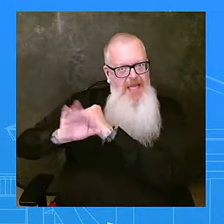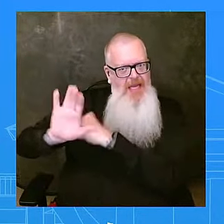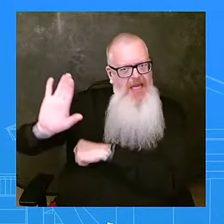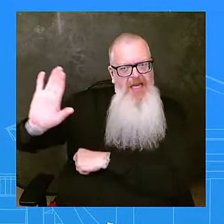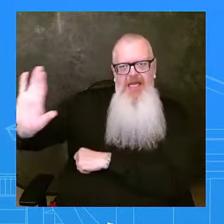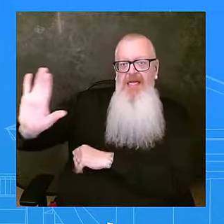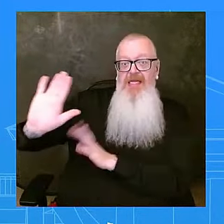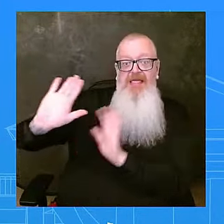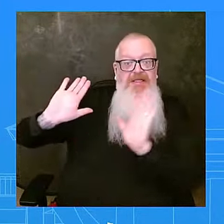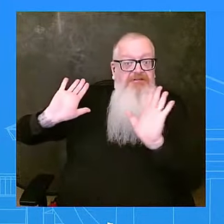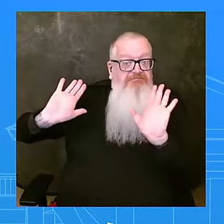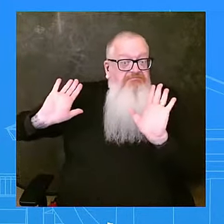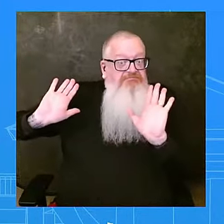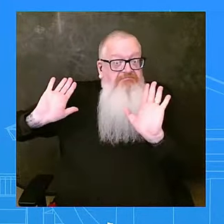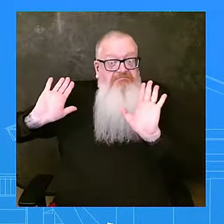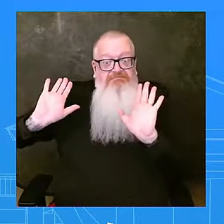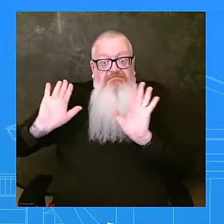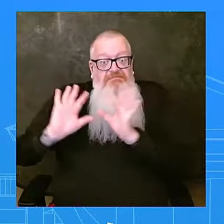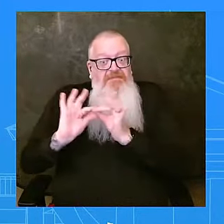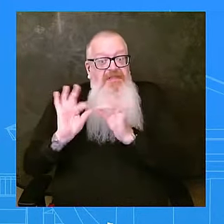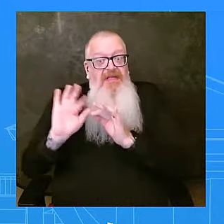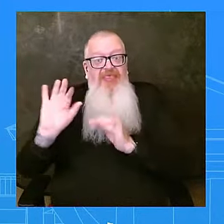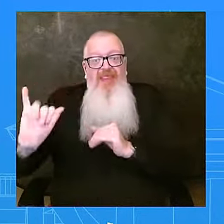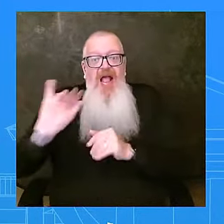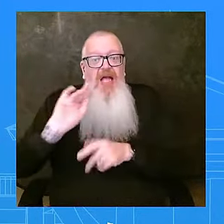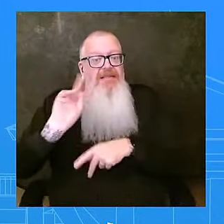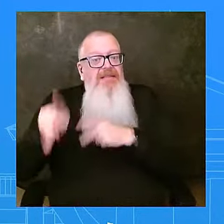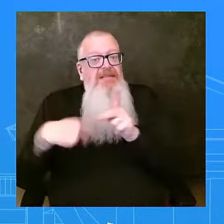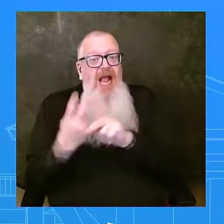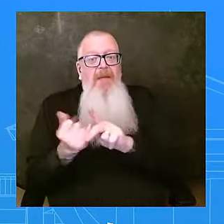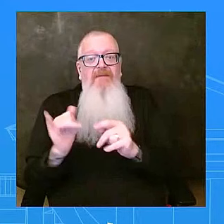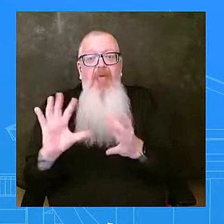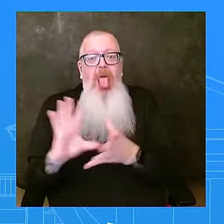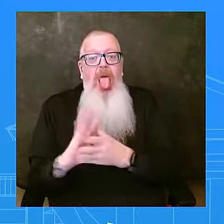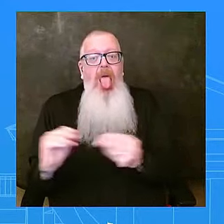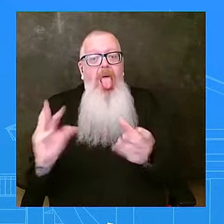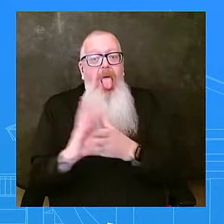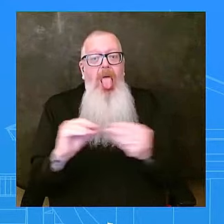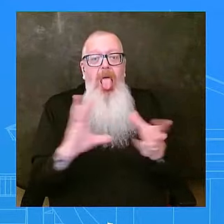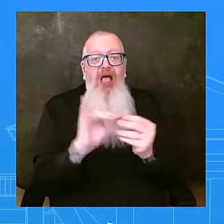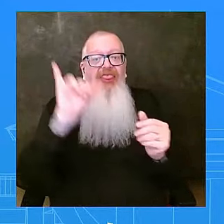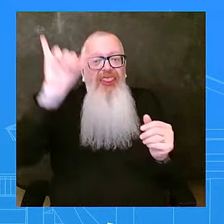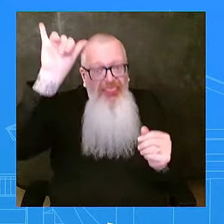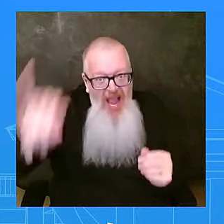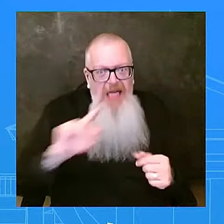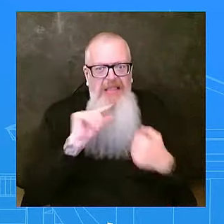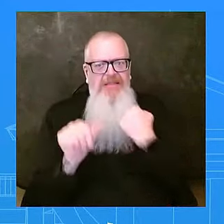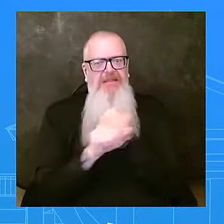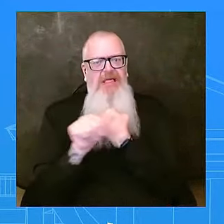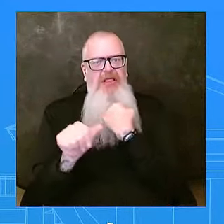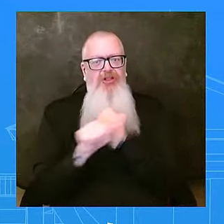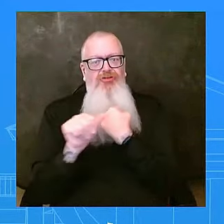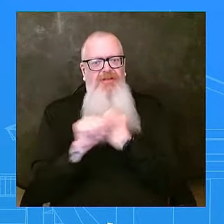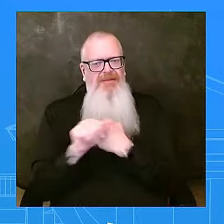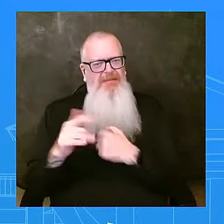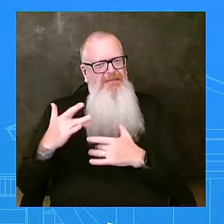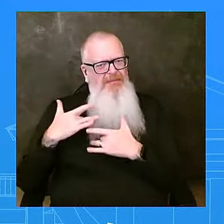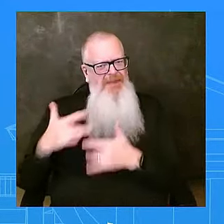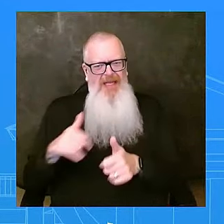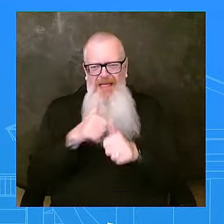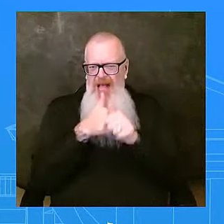But that type of rhetoric is dangerous. This is not who we are as a country. This is a democracy.